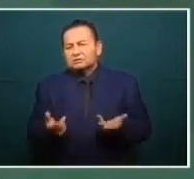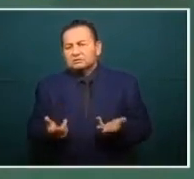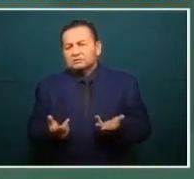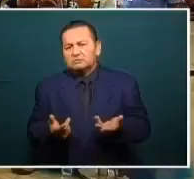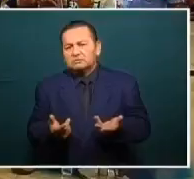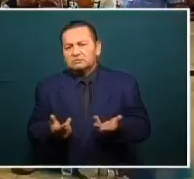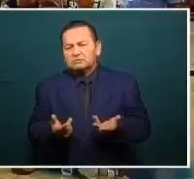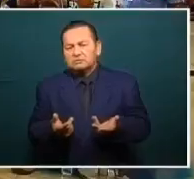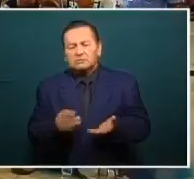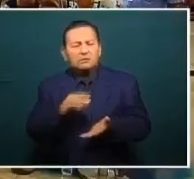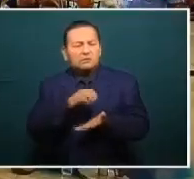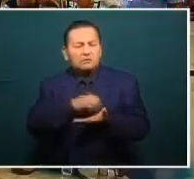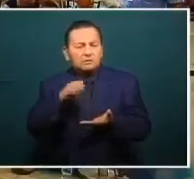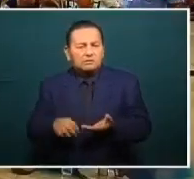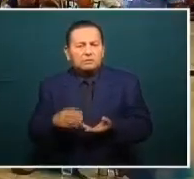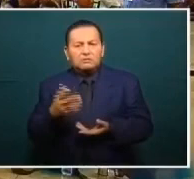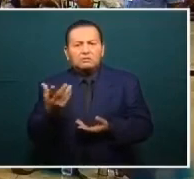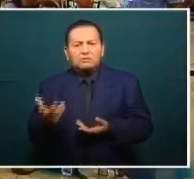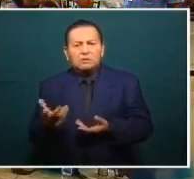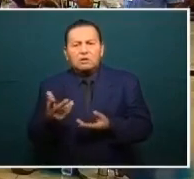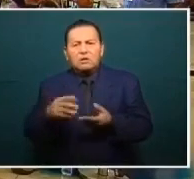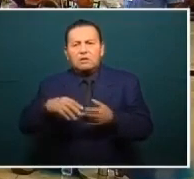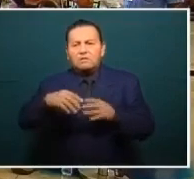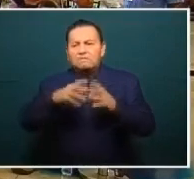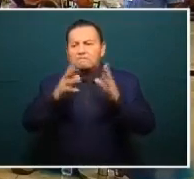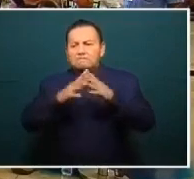That's to initiate something immediately